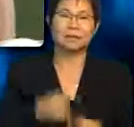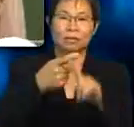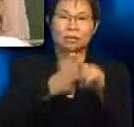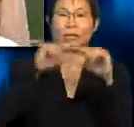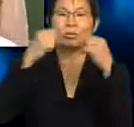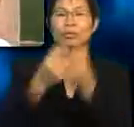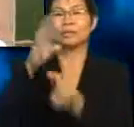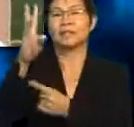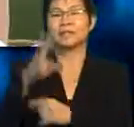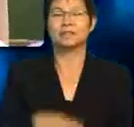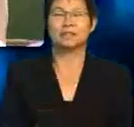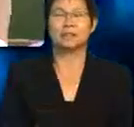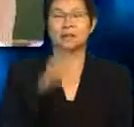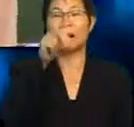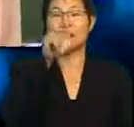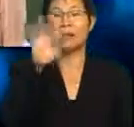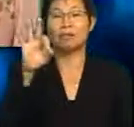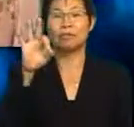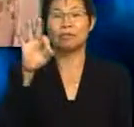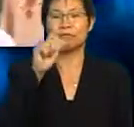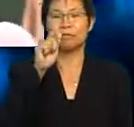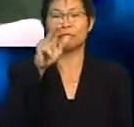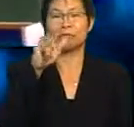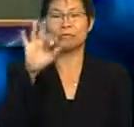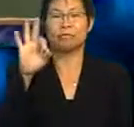6. Arif.